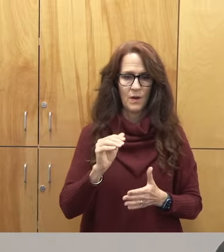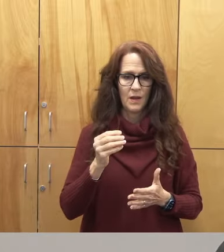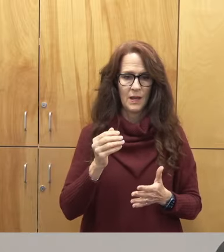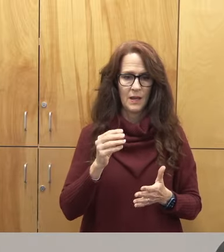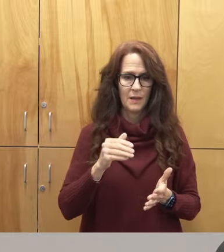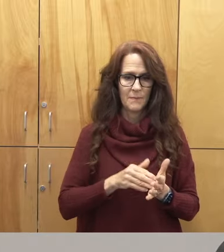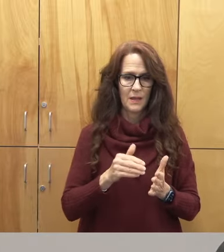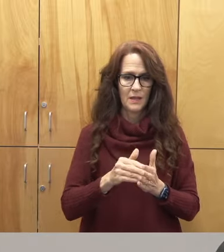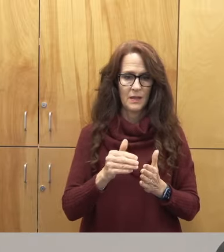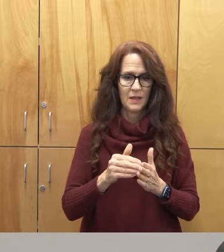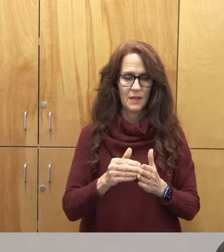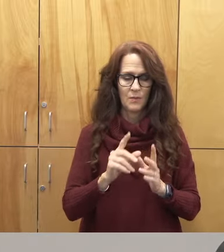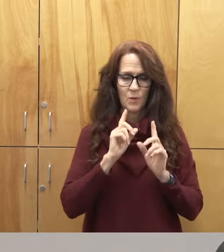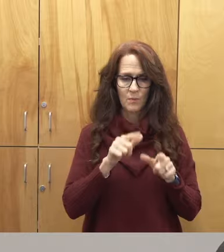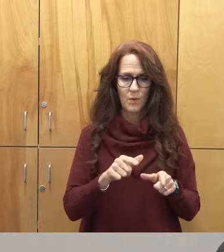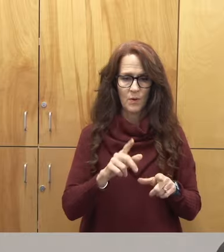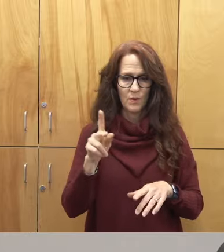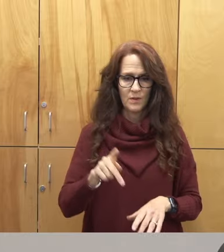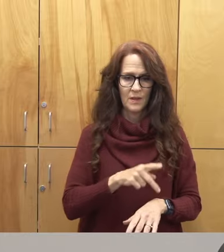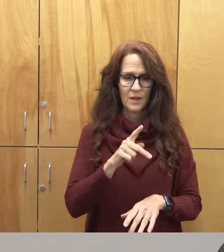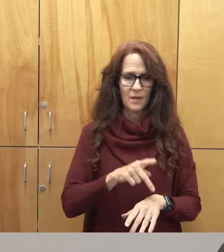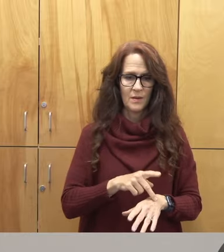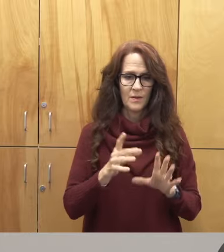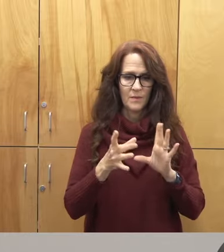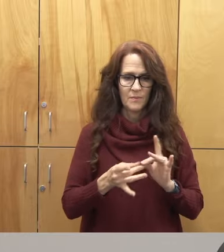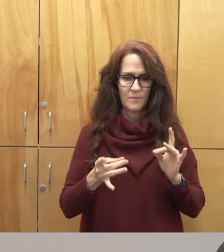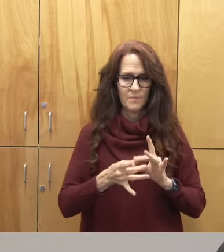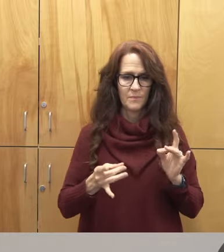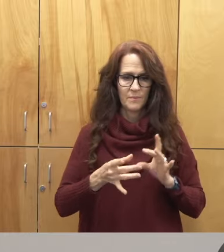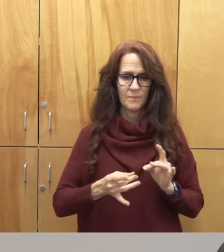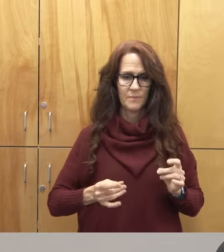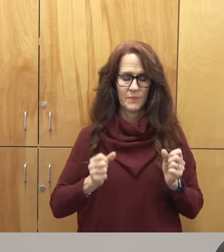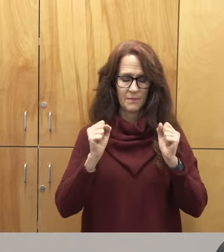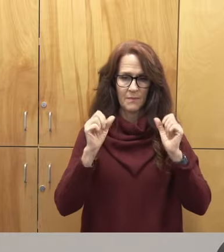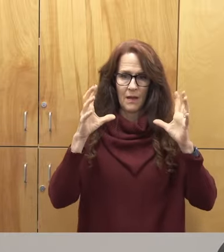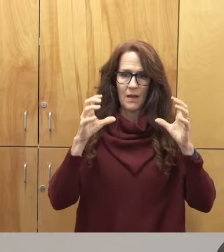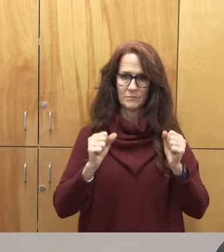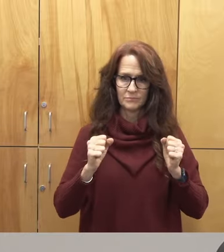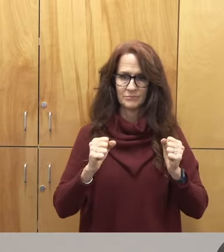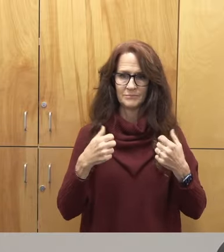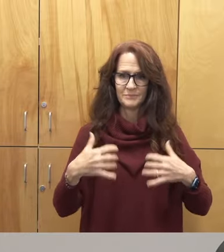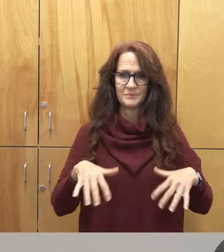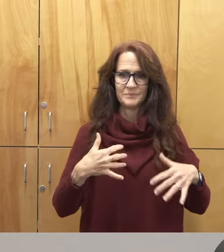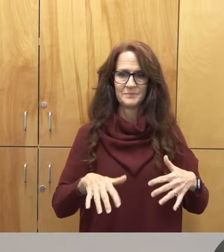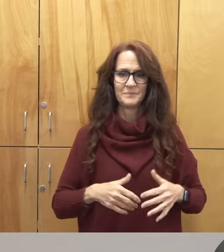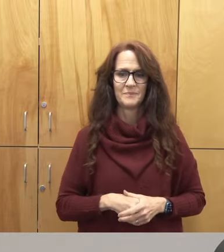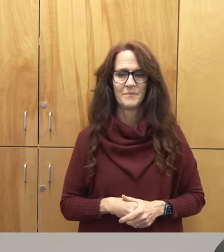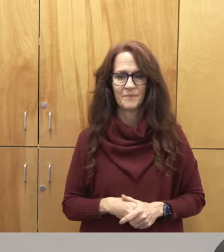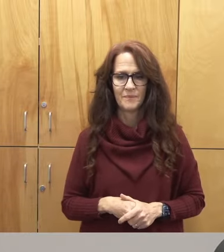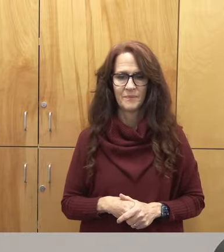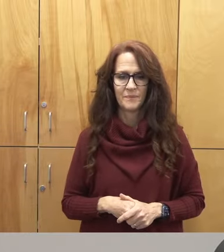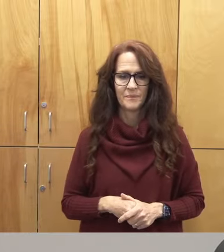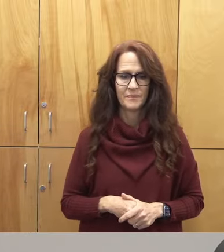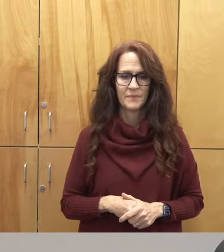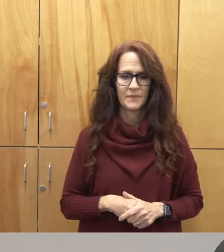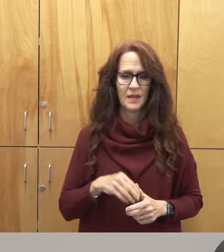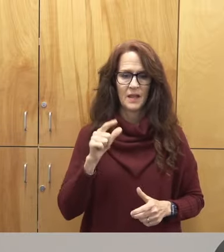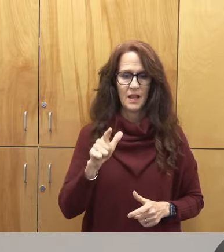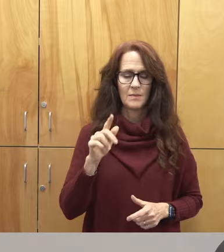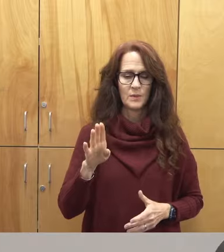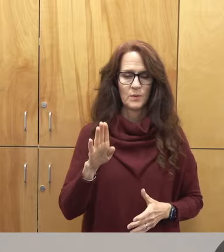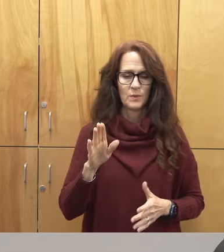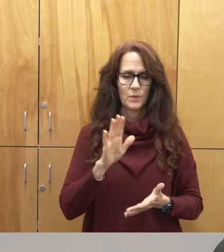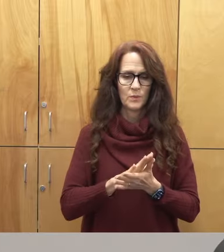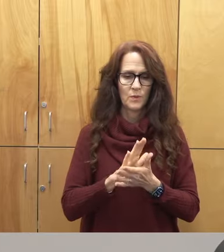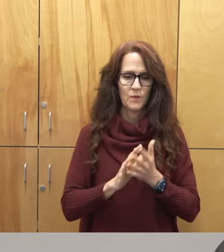that's what was reported in the principal's speech. That's an incredible amount. And then our Long Beach School for